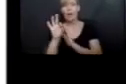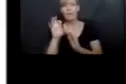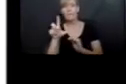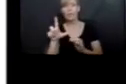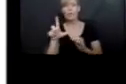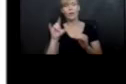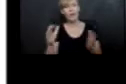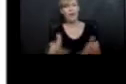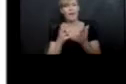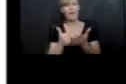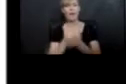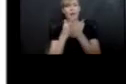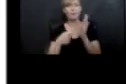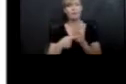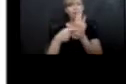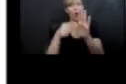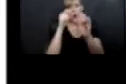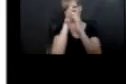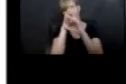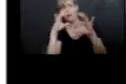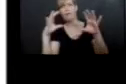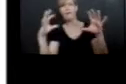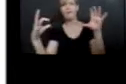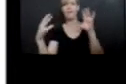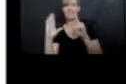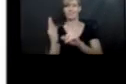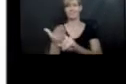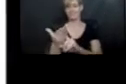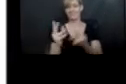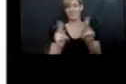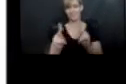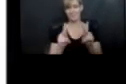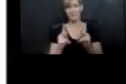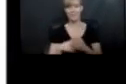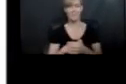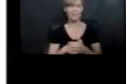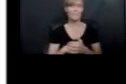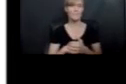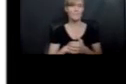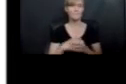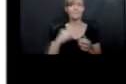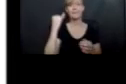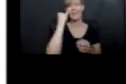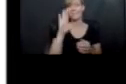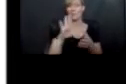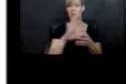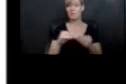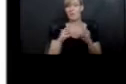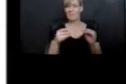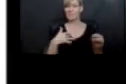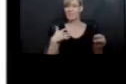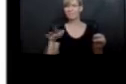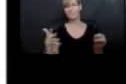instead of tell. And cast your magic writer's spell. And if your story won't ignite,